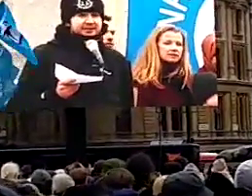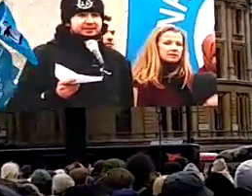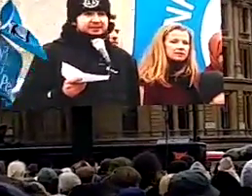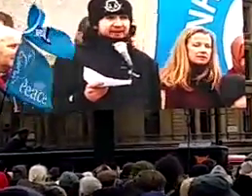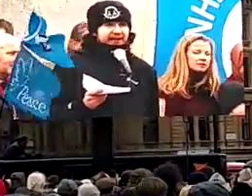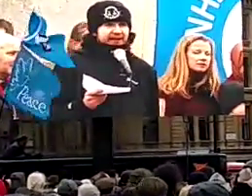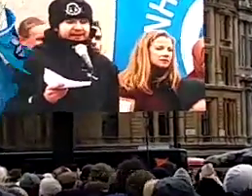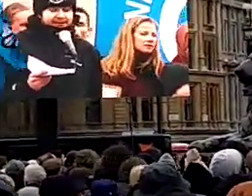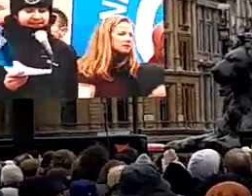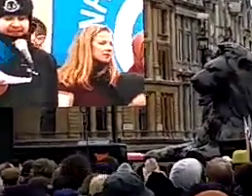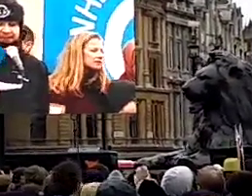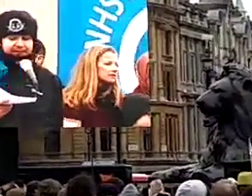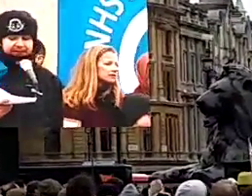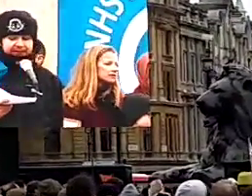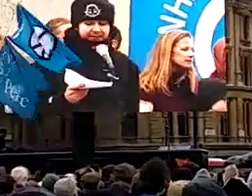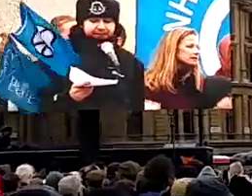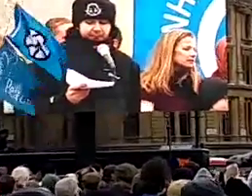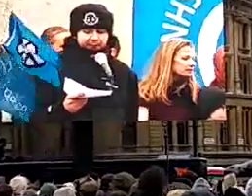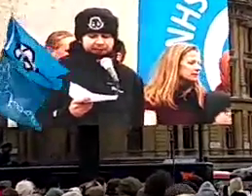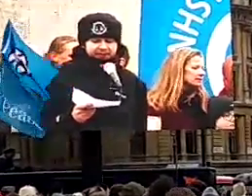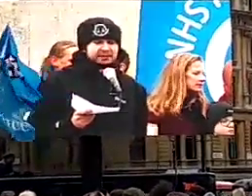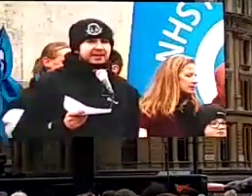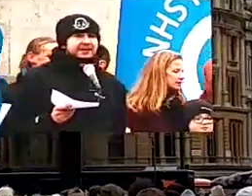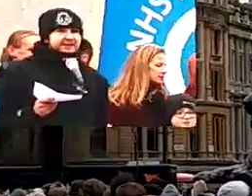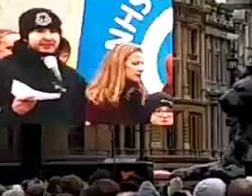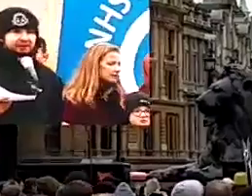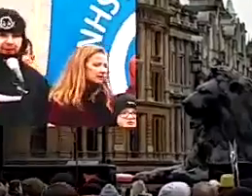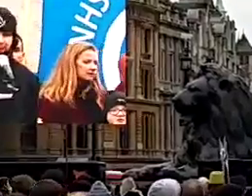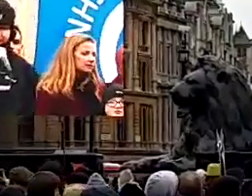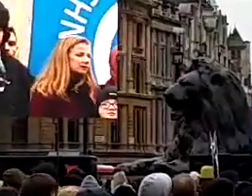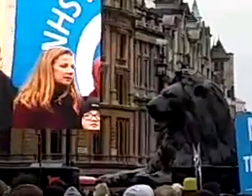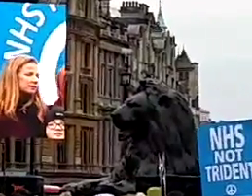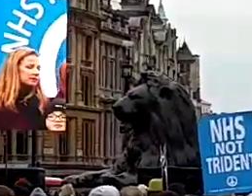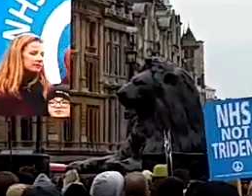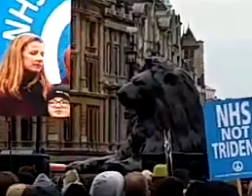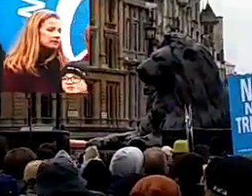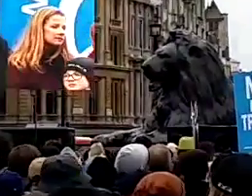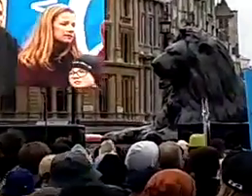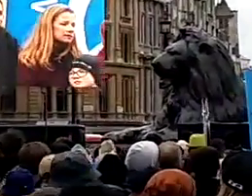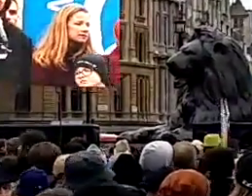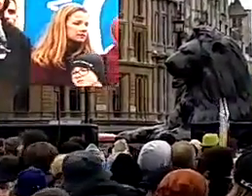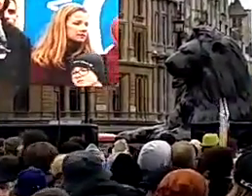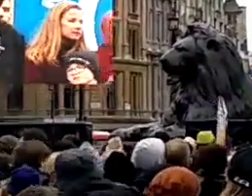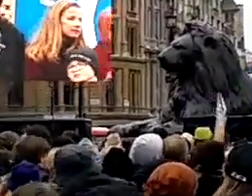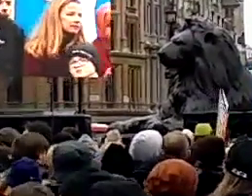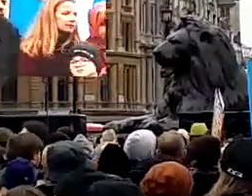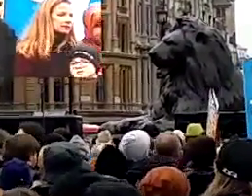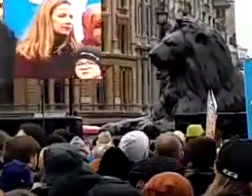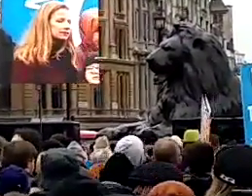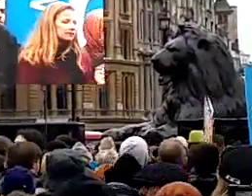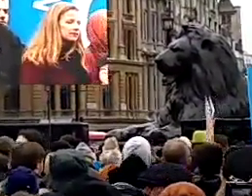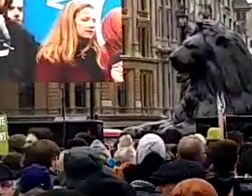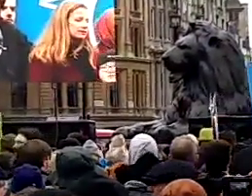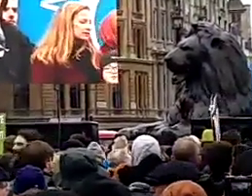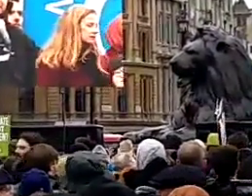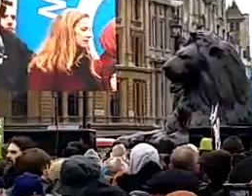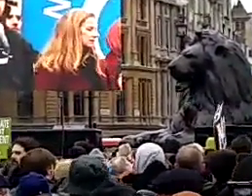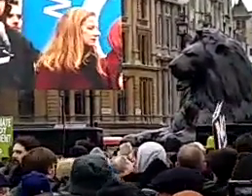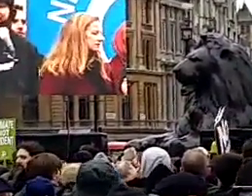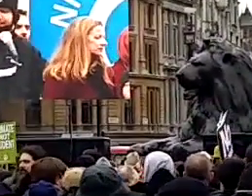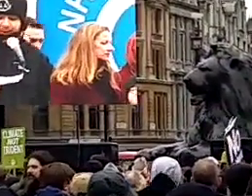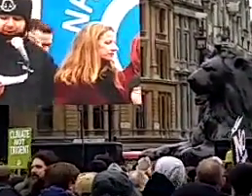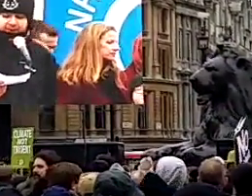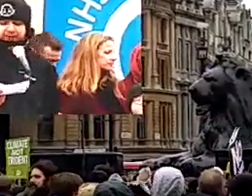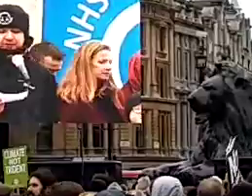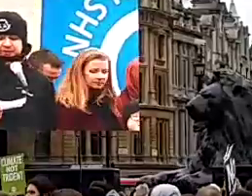earnings, scarcely above London living wage. This is a retrospective change, a unilateral change to a